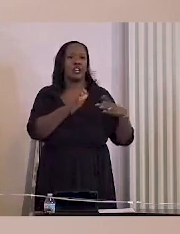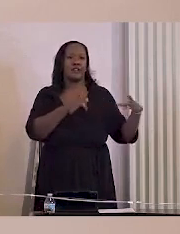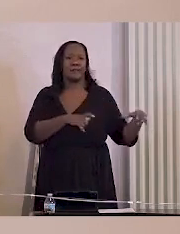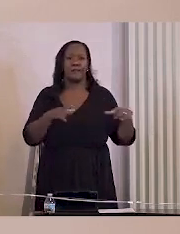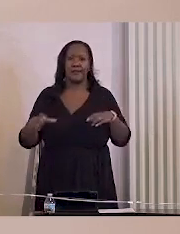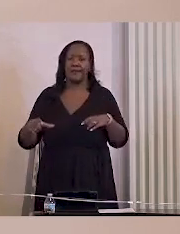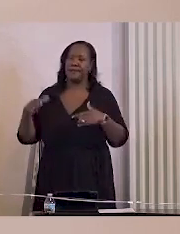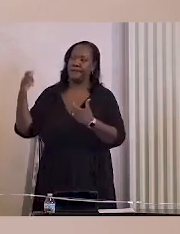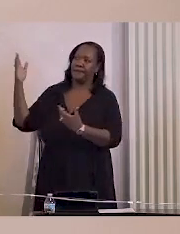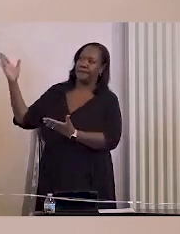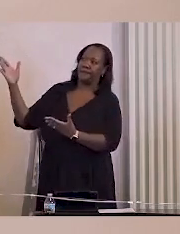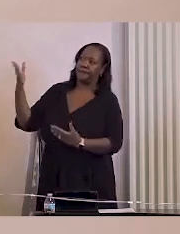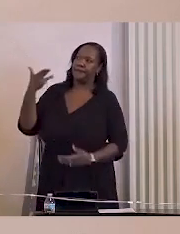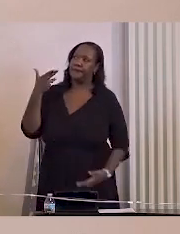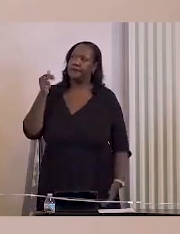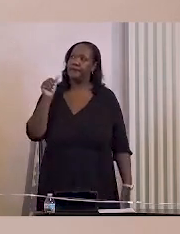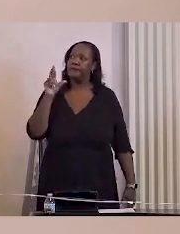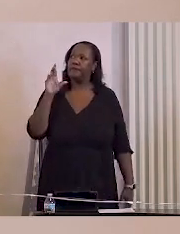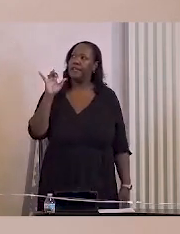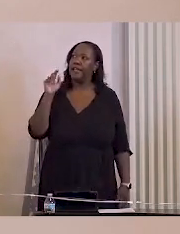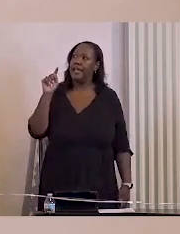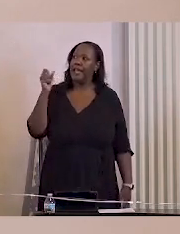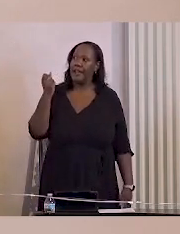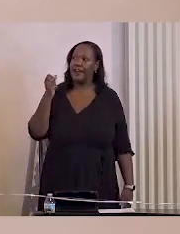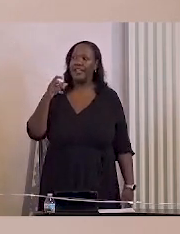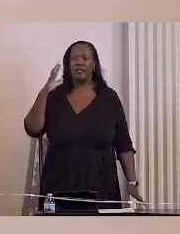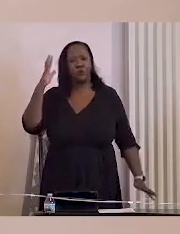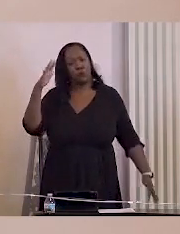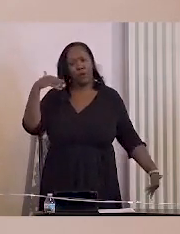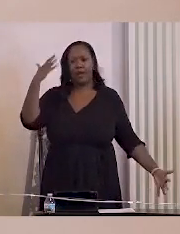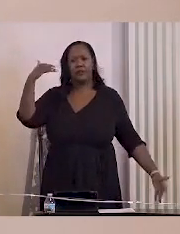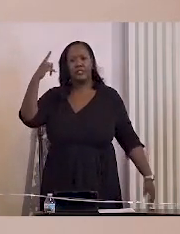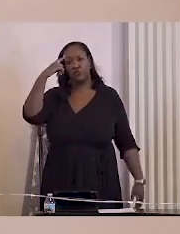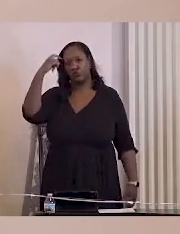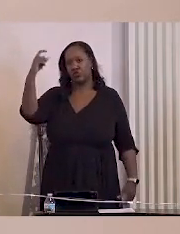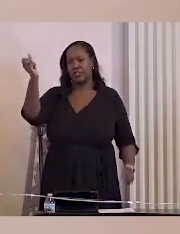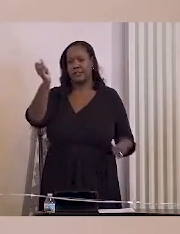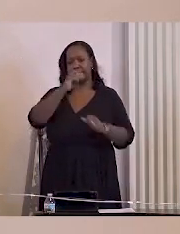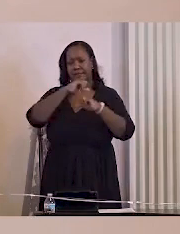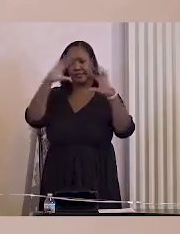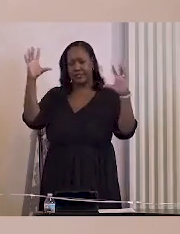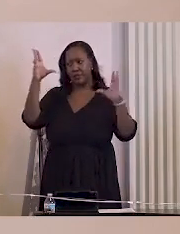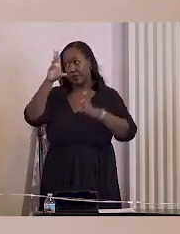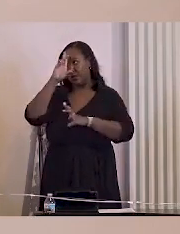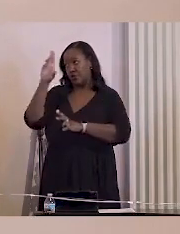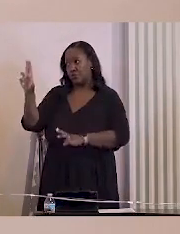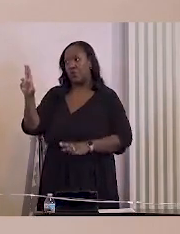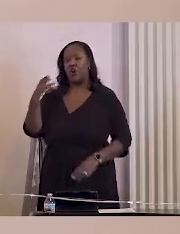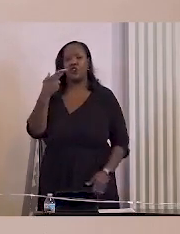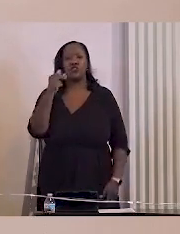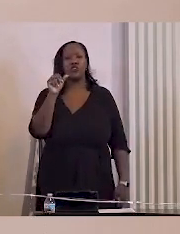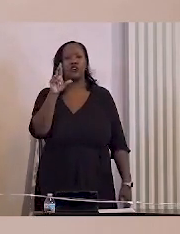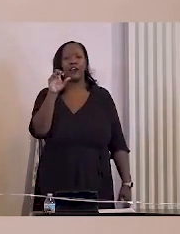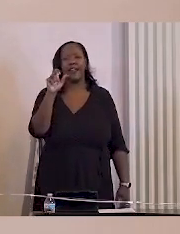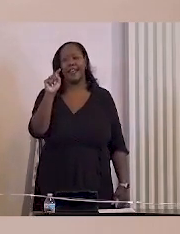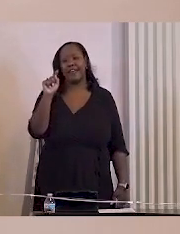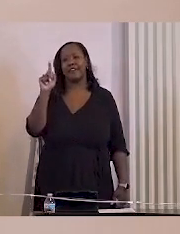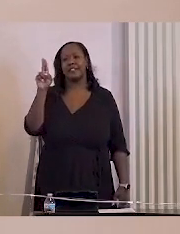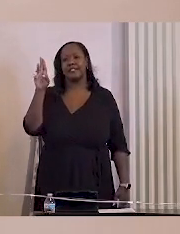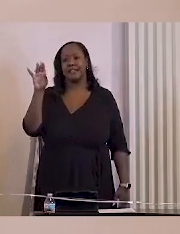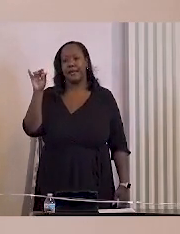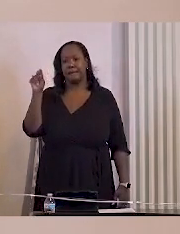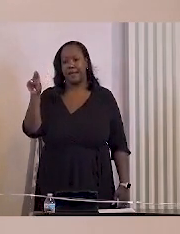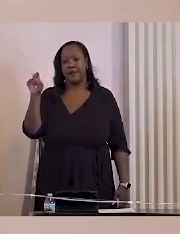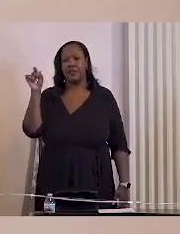Harriet's Wildest Dreams, named to honor Harriet Tubman. Harriet's Wildest Dreams is a Black-led